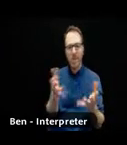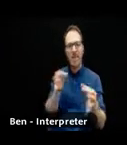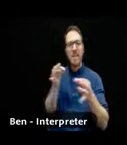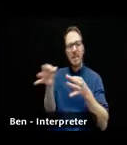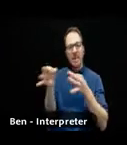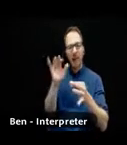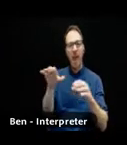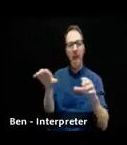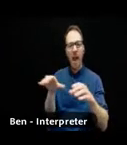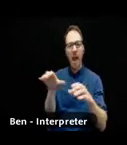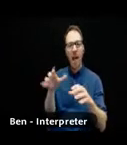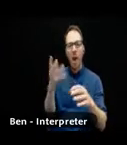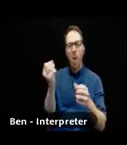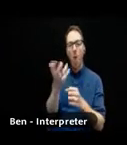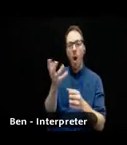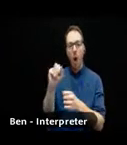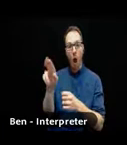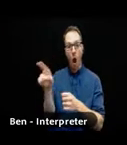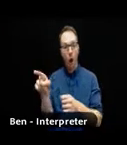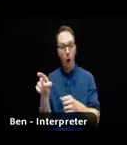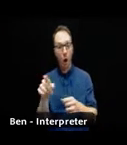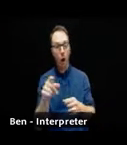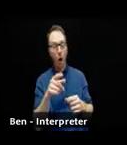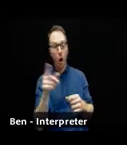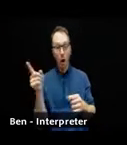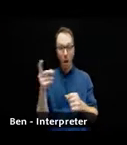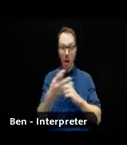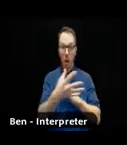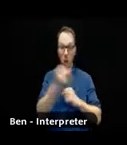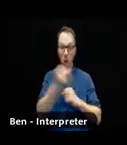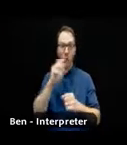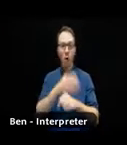act and what Connor taking their daughter's life did to them.